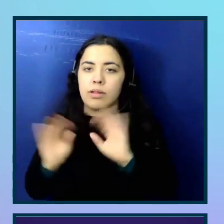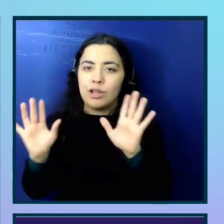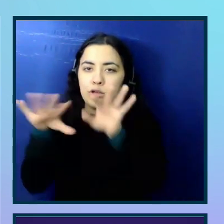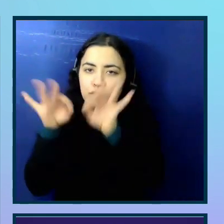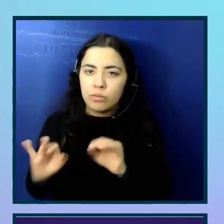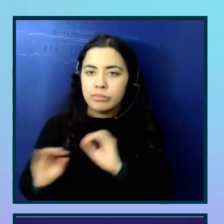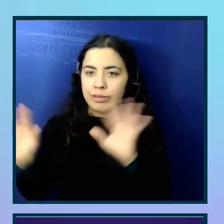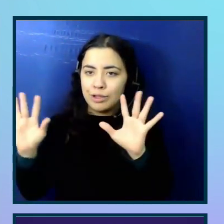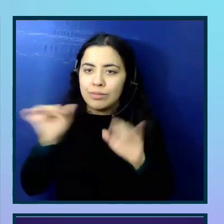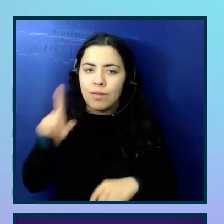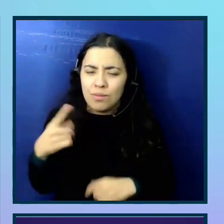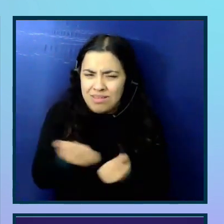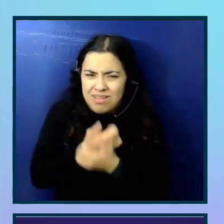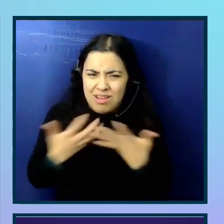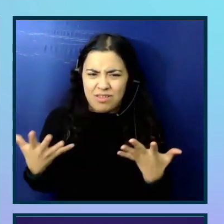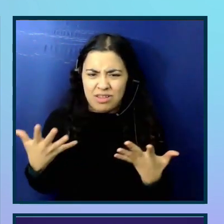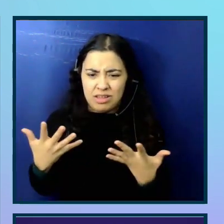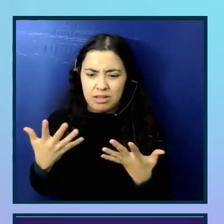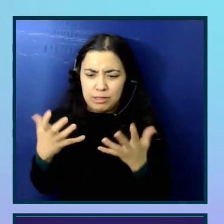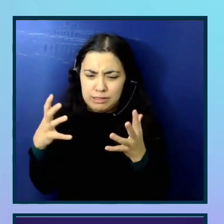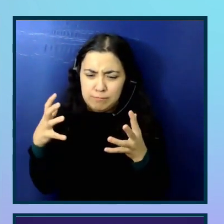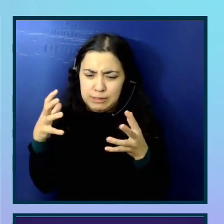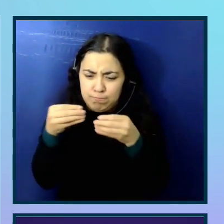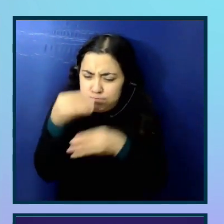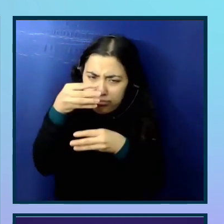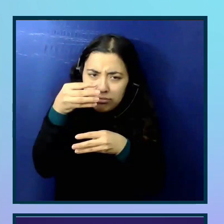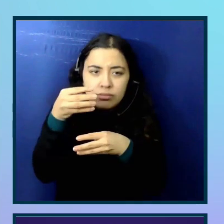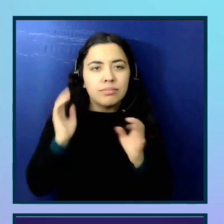instructions, not everything has to be jammed together.